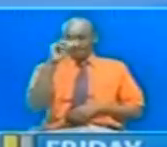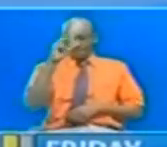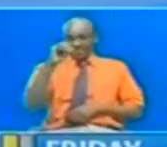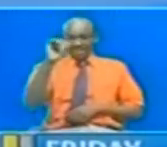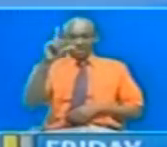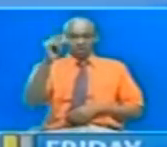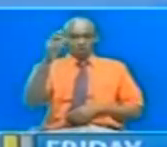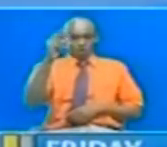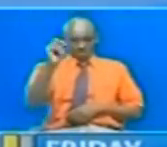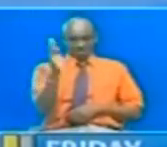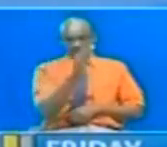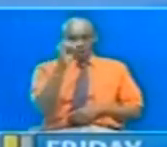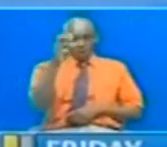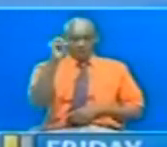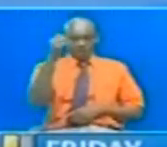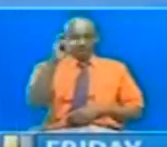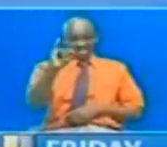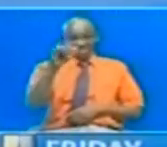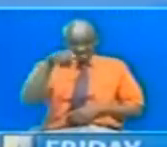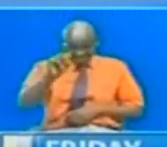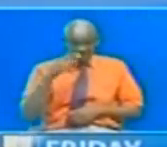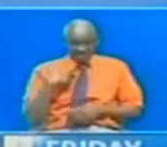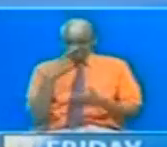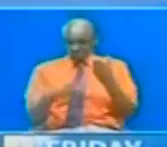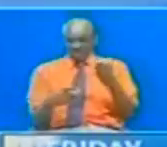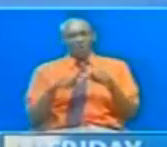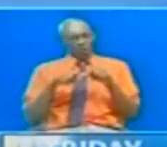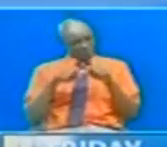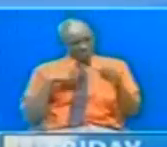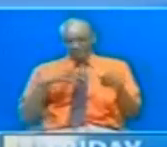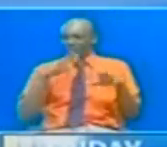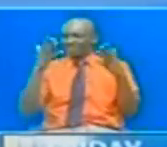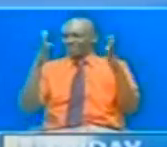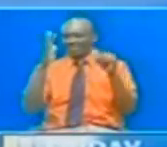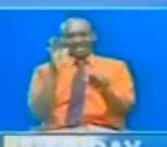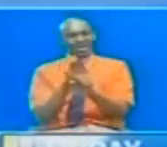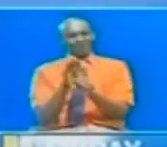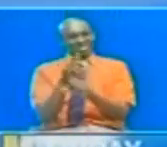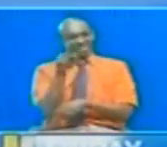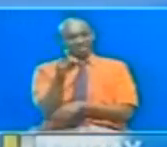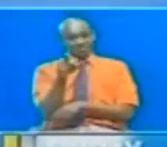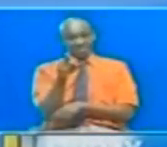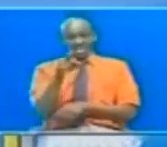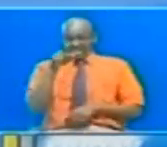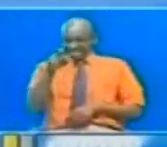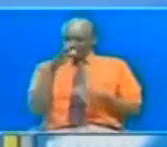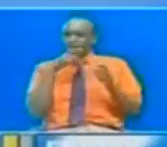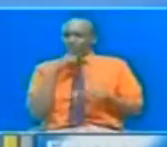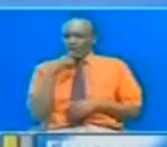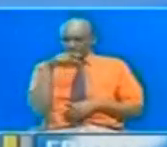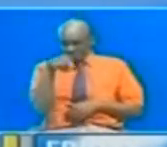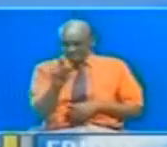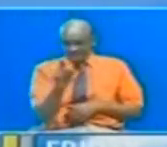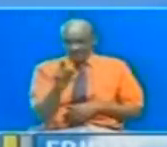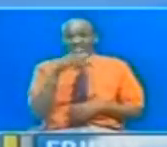Milton Omondi is one that continues to be celebrated. Milton is